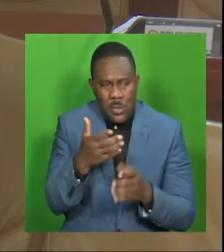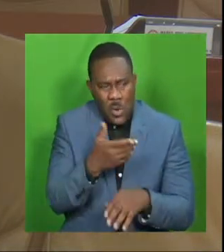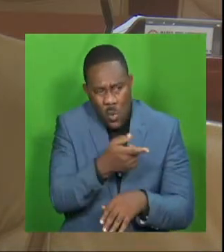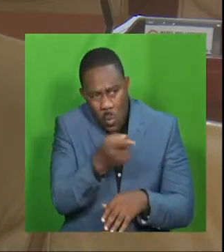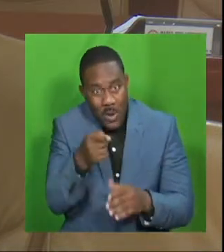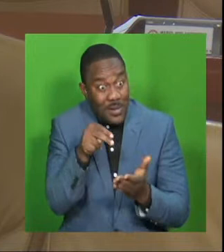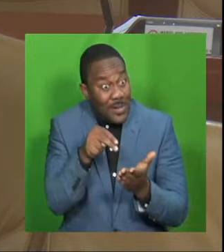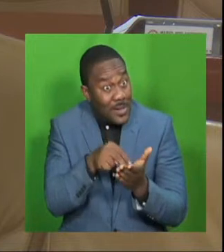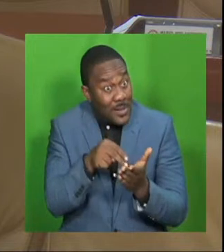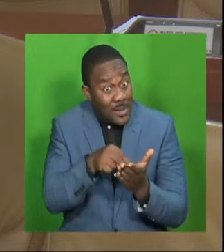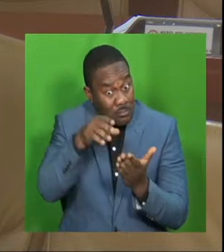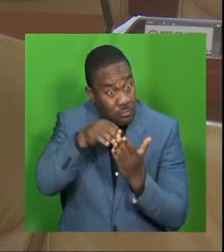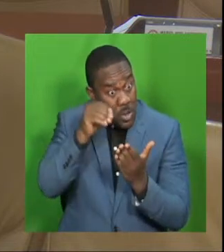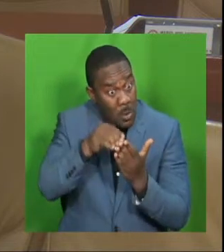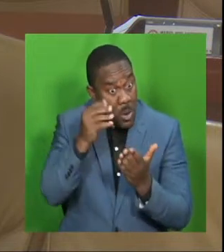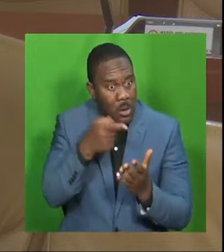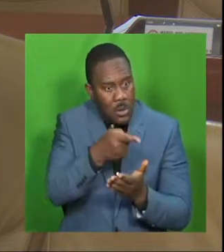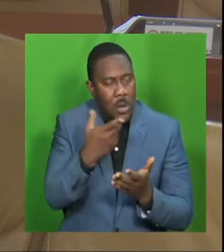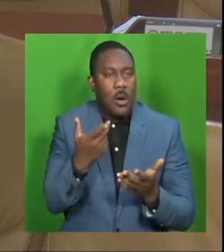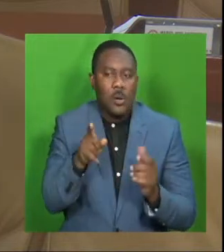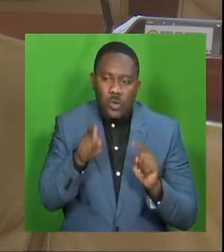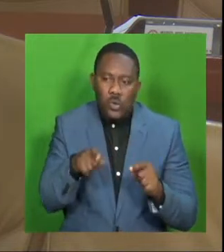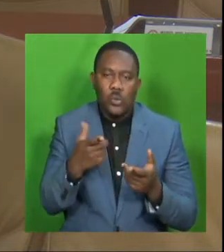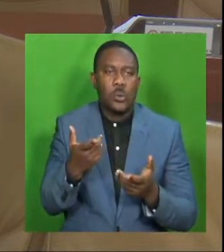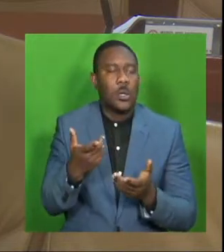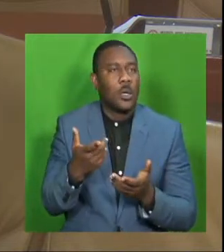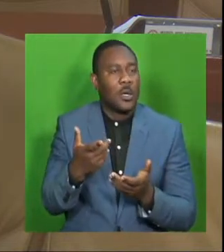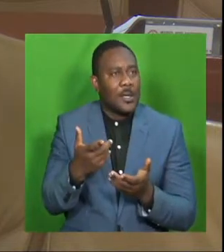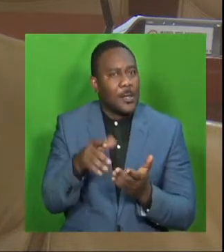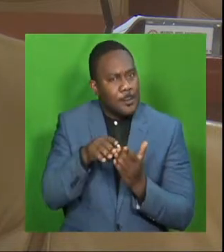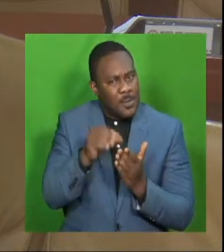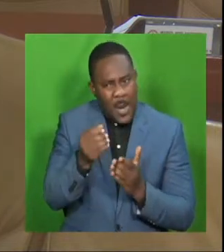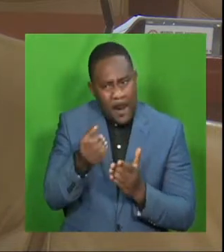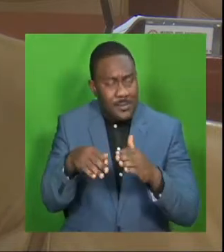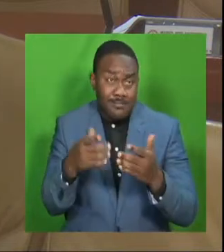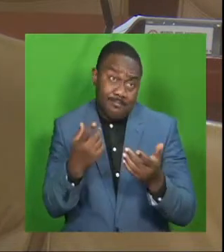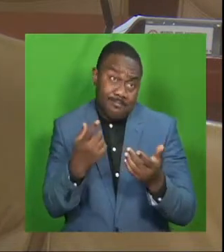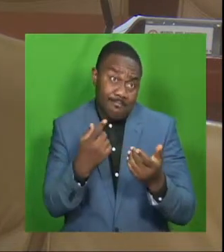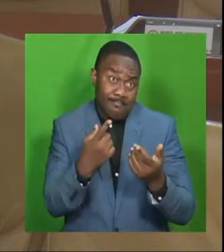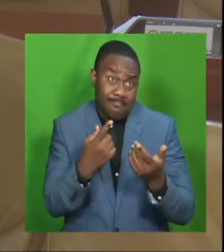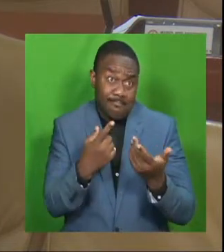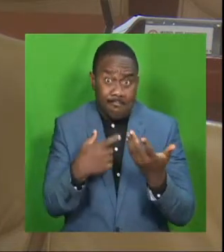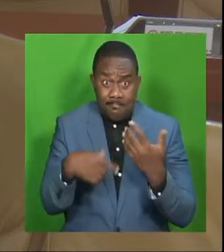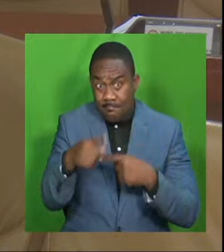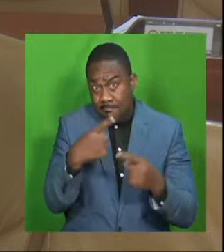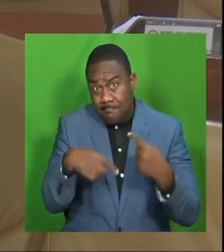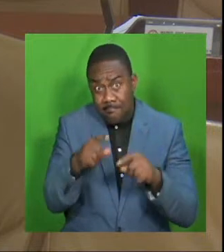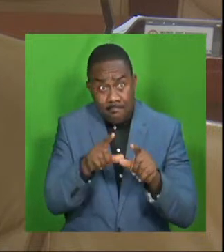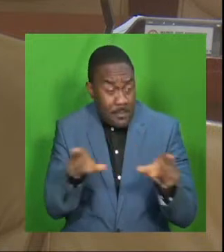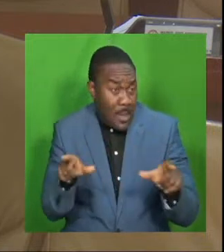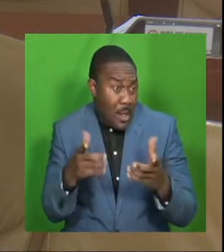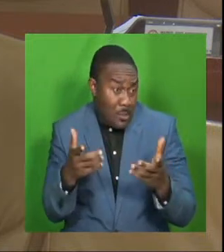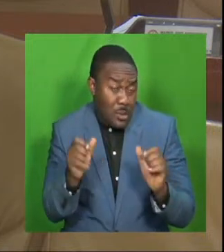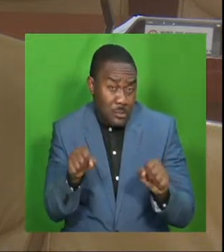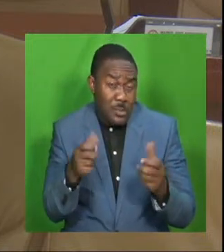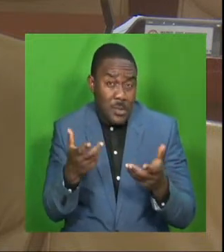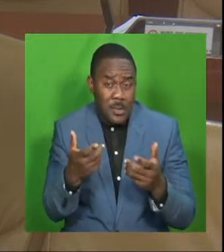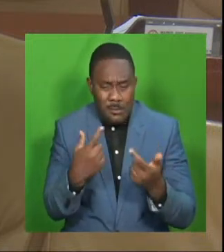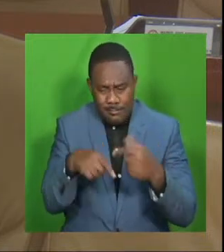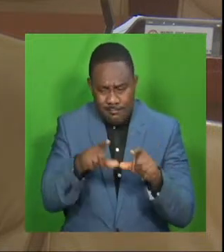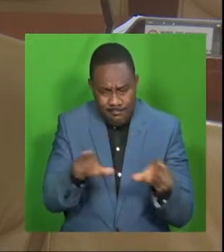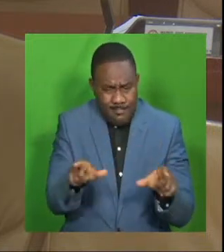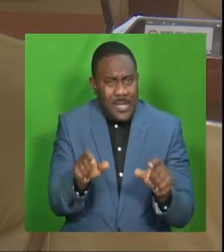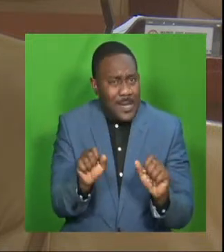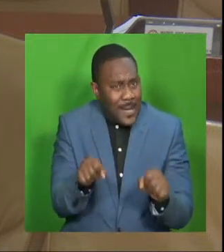the forefront of providing critical service to be able to do basic, for example, sign language, to be able